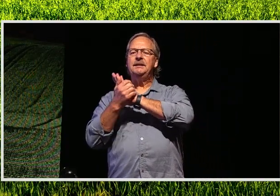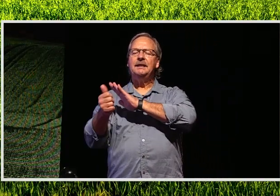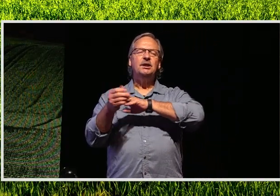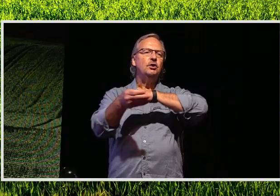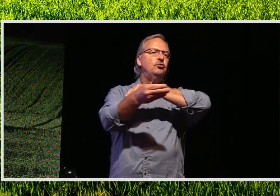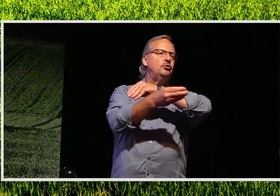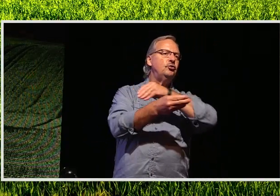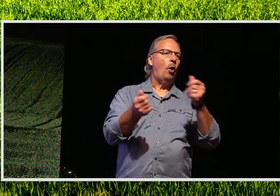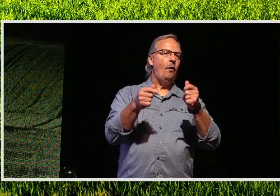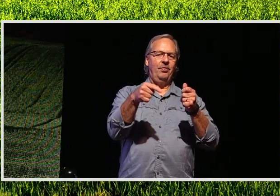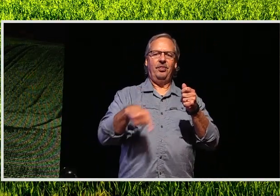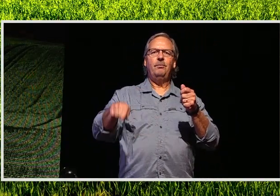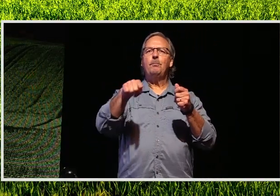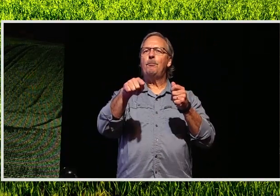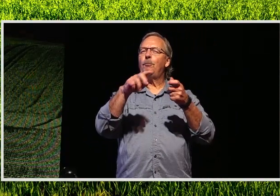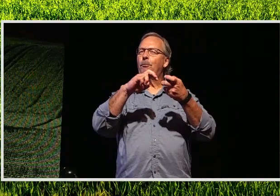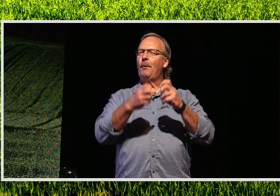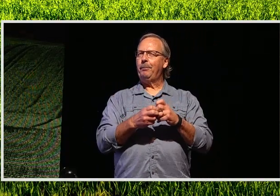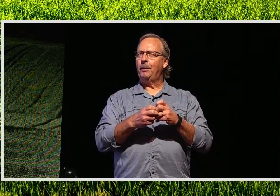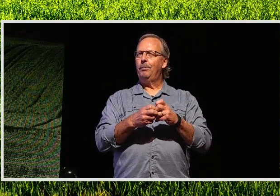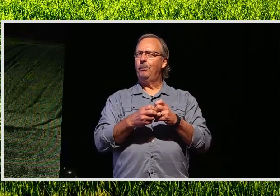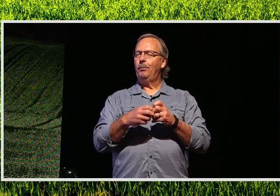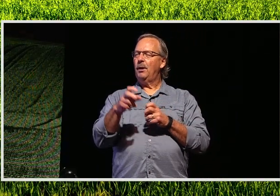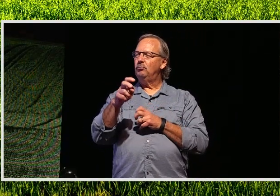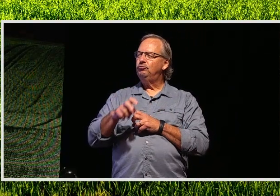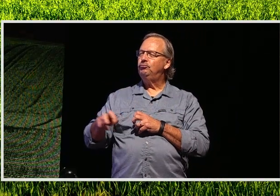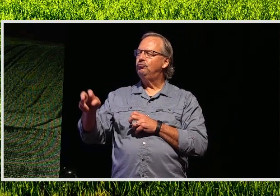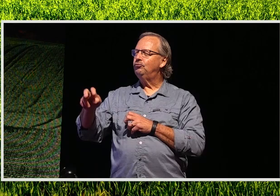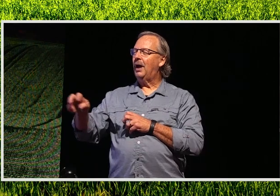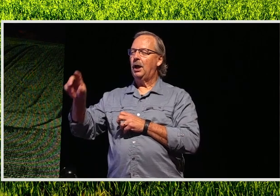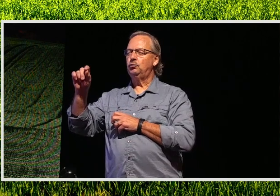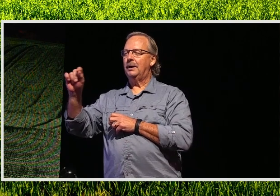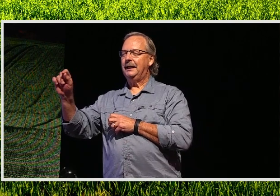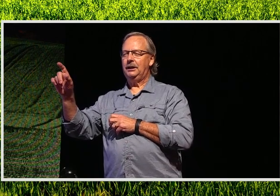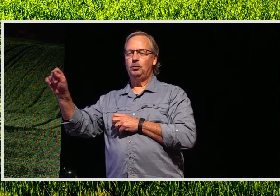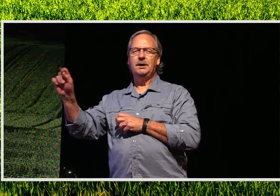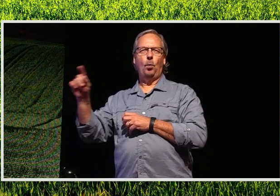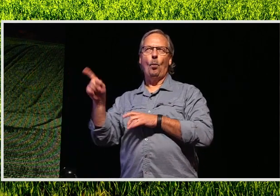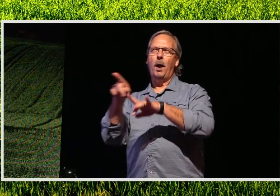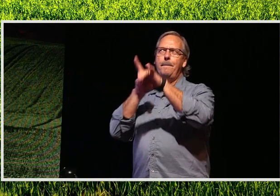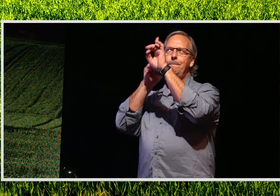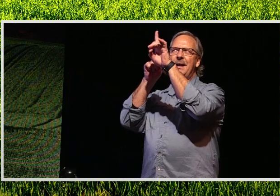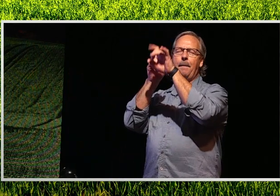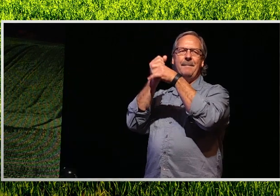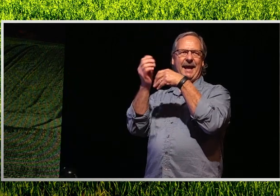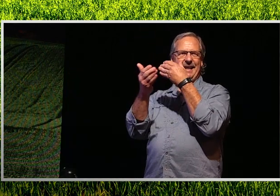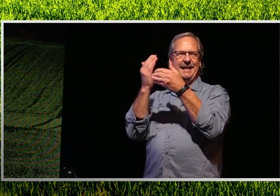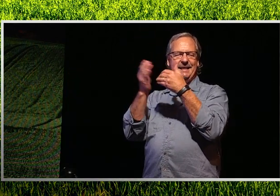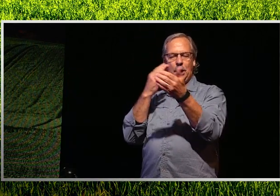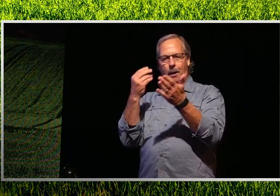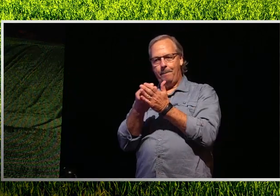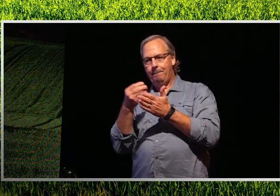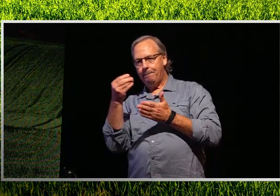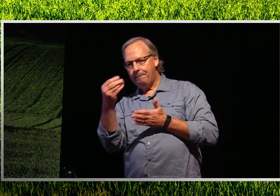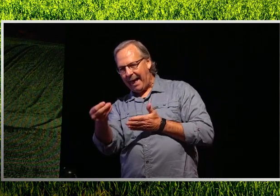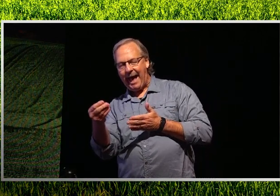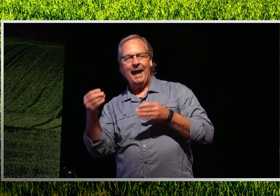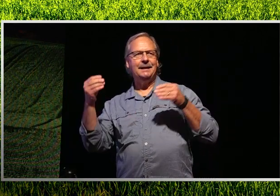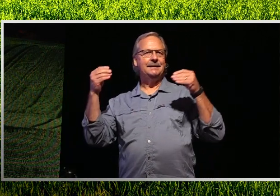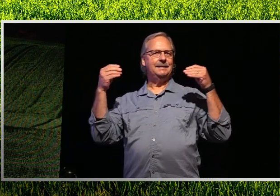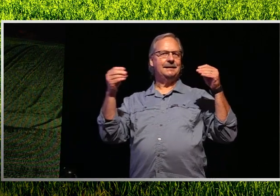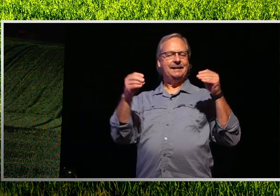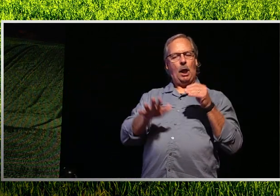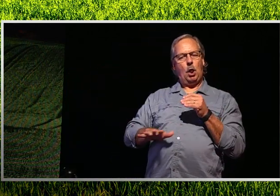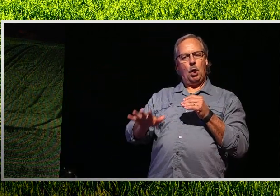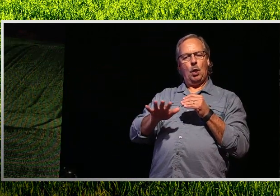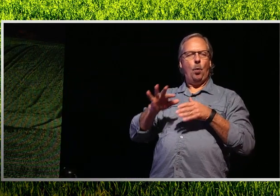this problem. We launched ChopLocal in 2020 with one mission: make it easier to buy and sell local